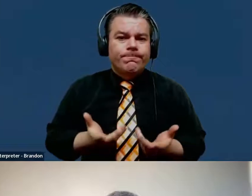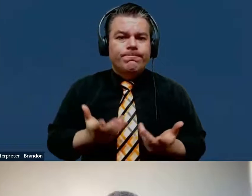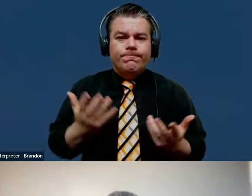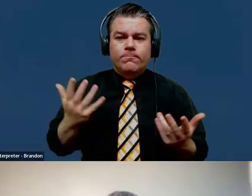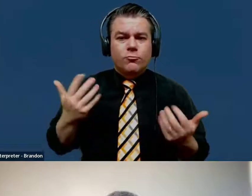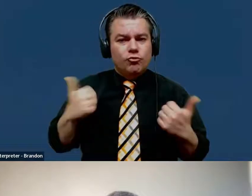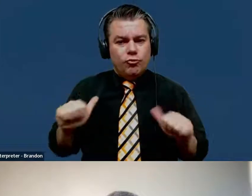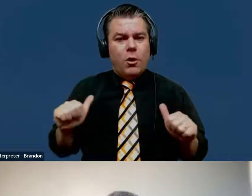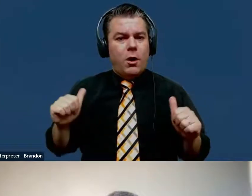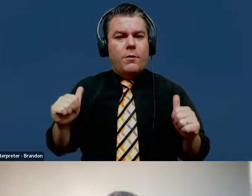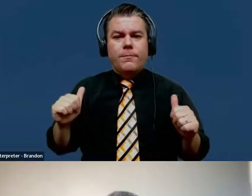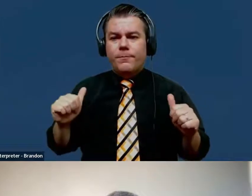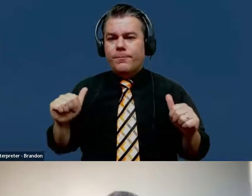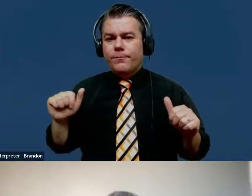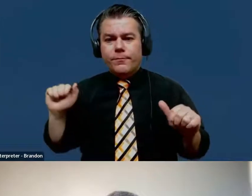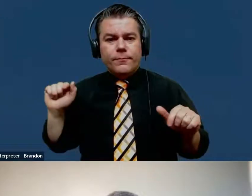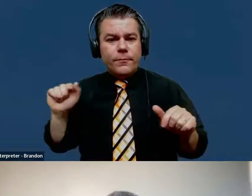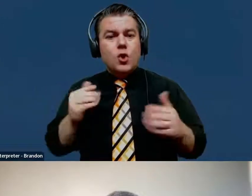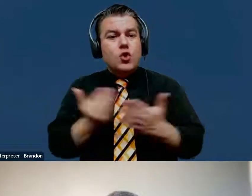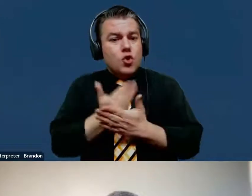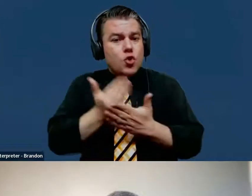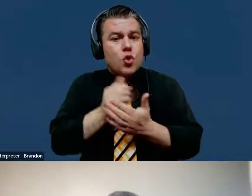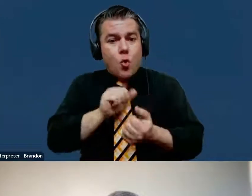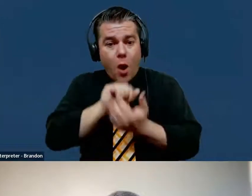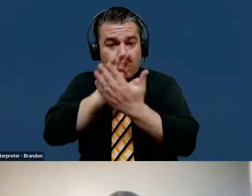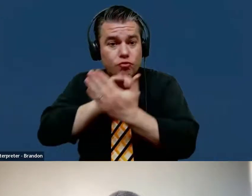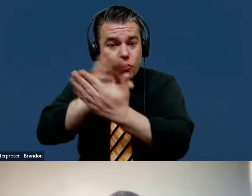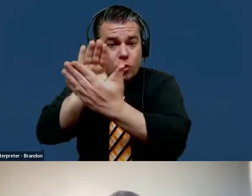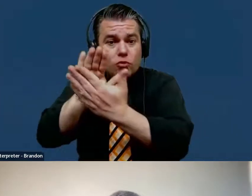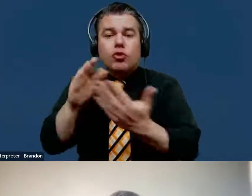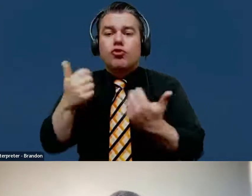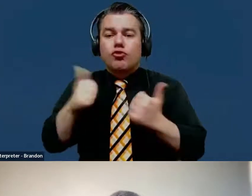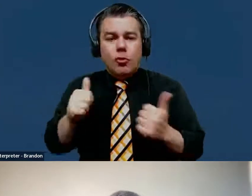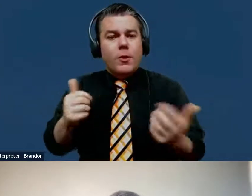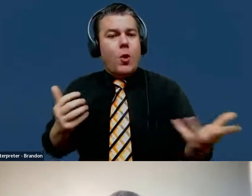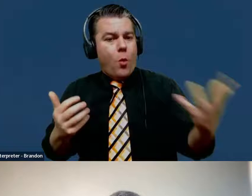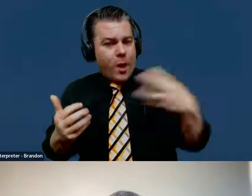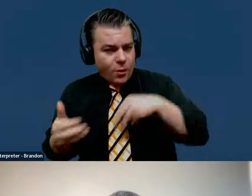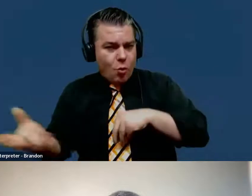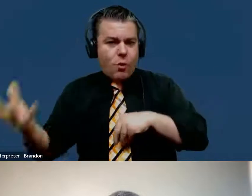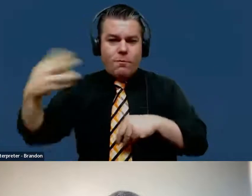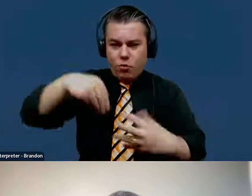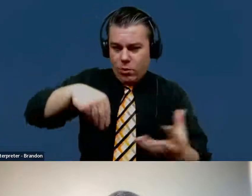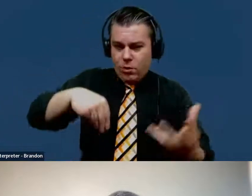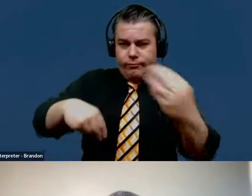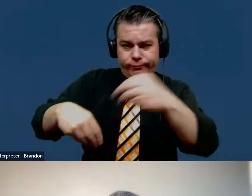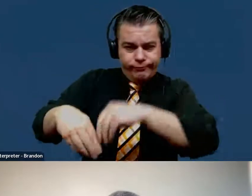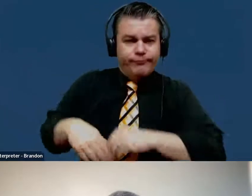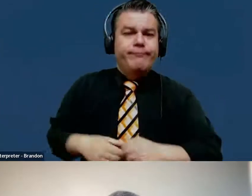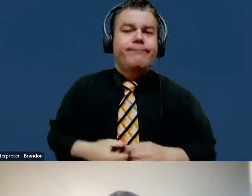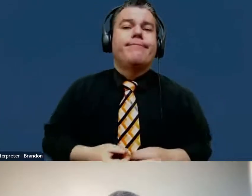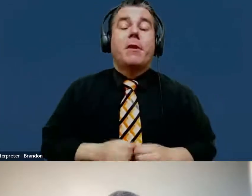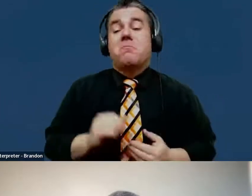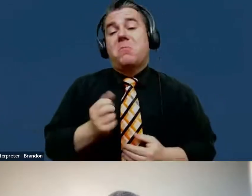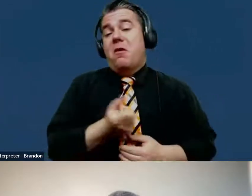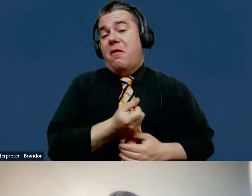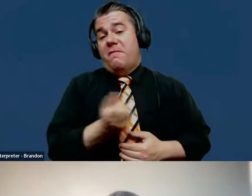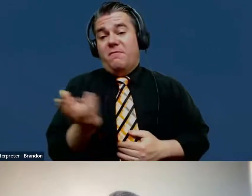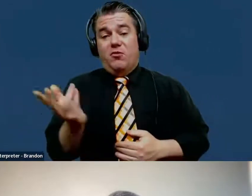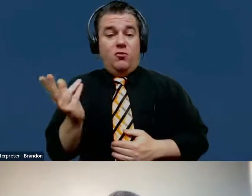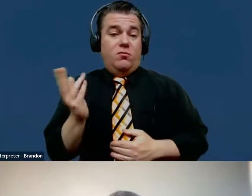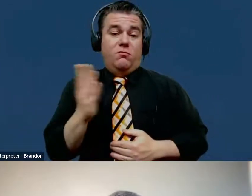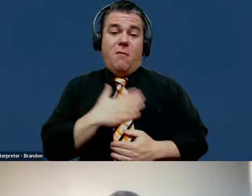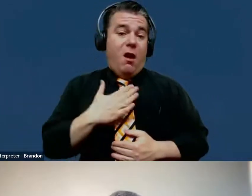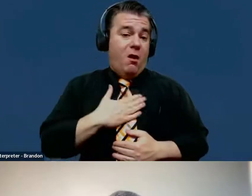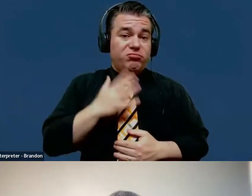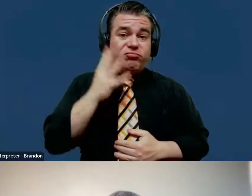incorporation of these new approaches that we try to bring to the field. And so, yeah, that's just a few thoughts from practical experience